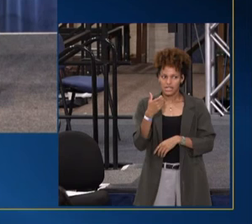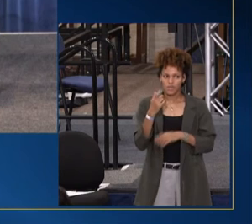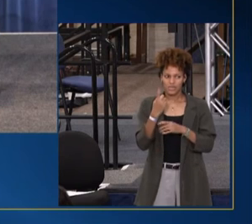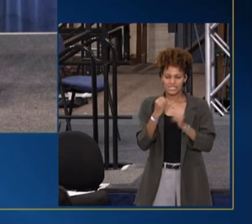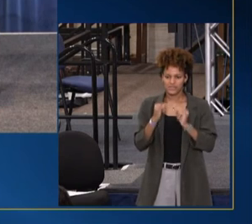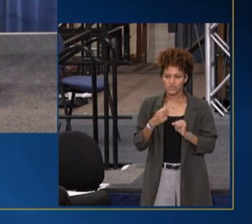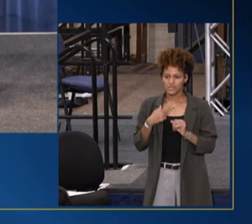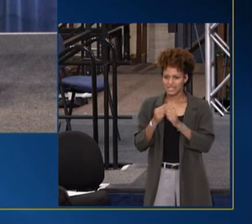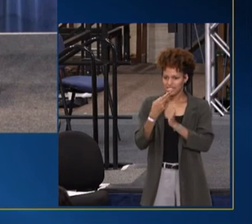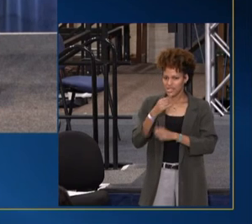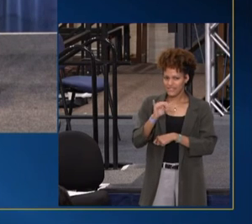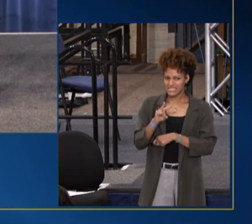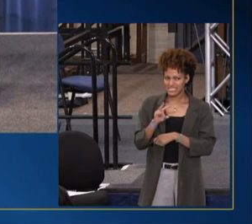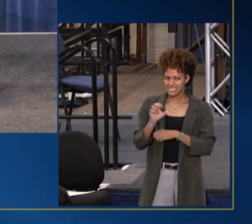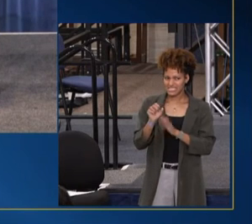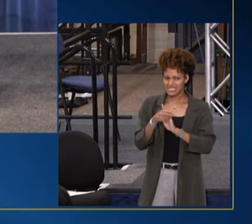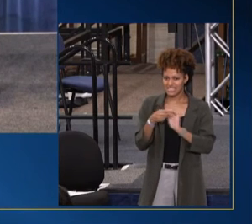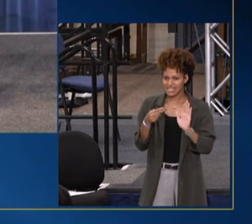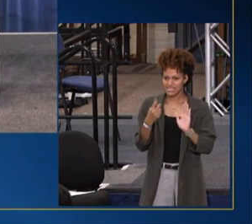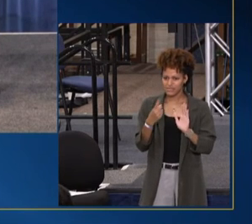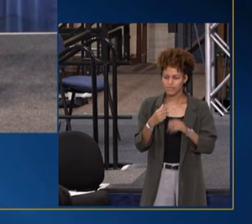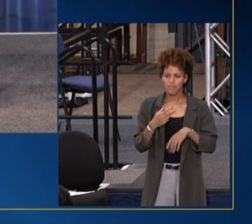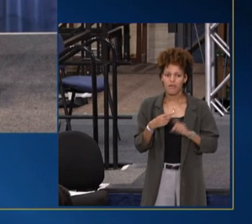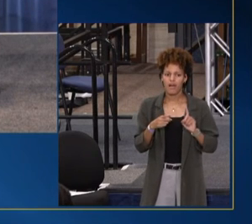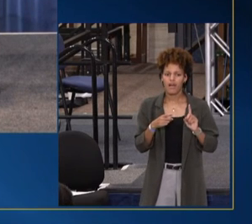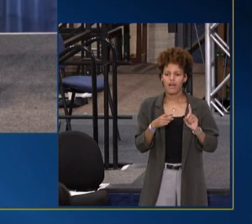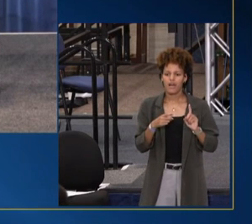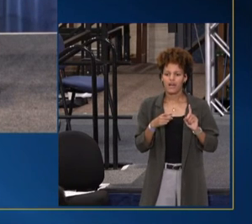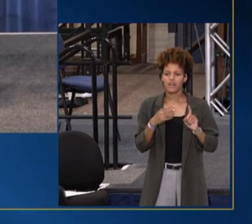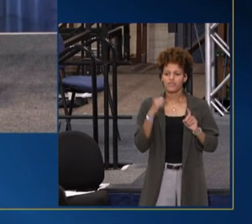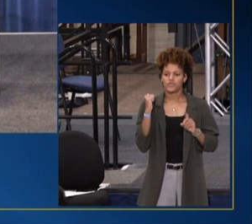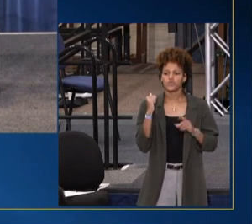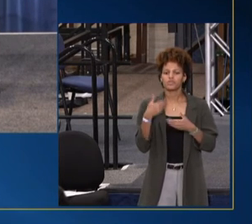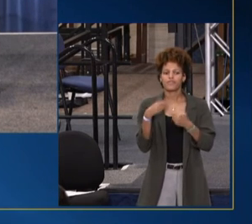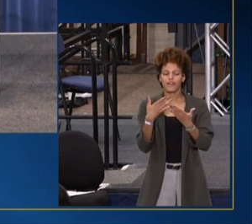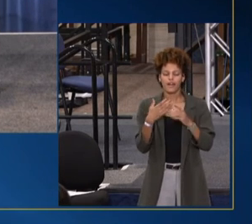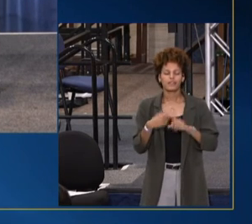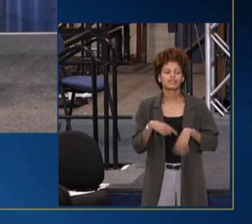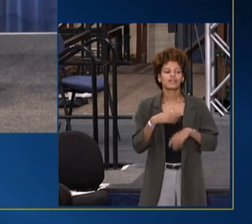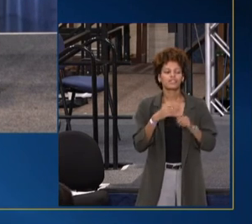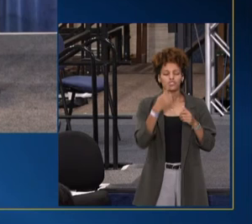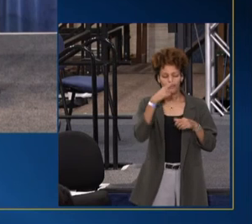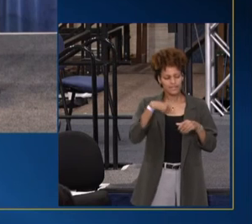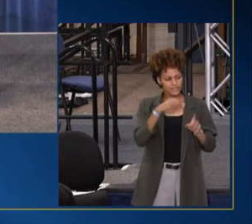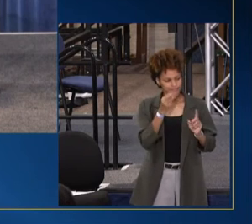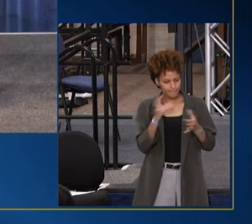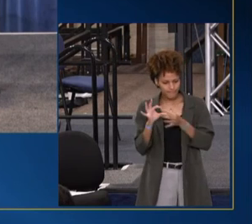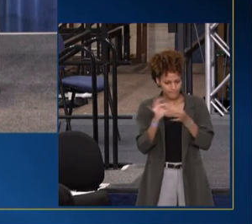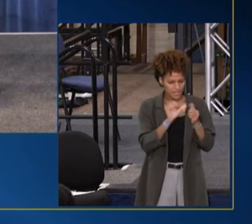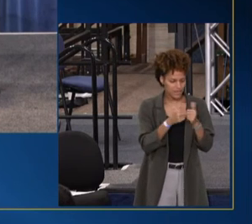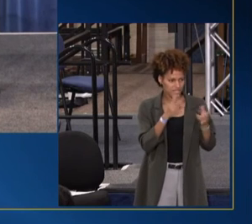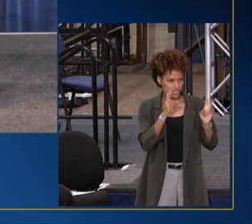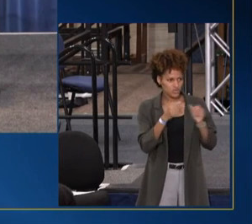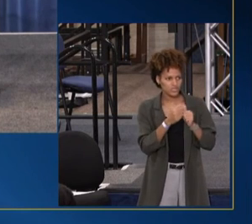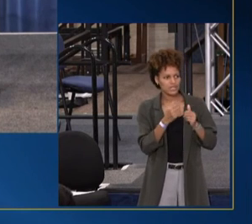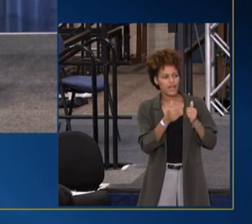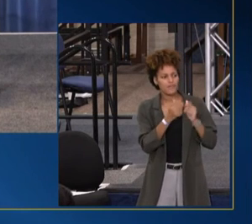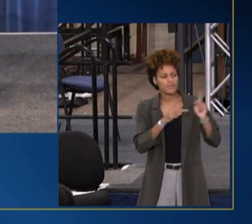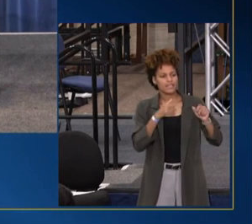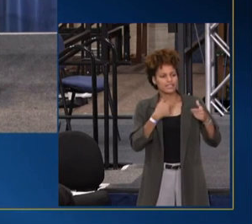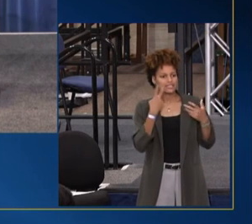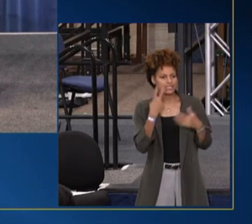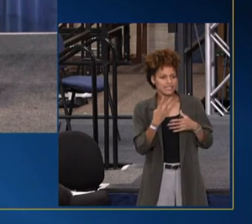Can you talk a little bit more about how that connects to this issue and how people sort of see the nexus of rights